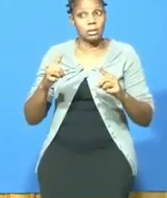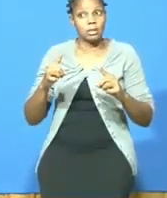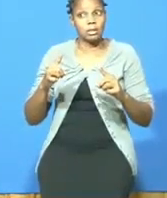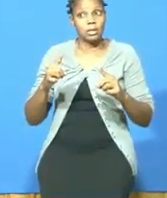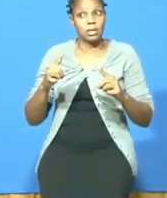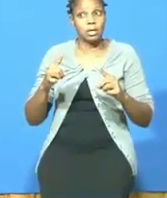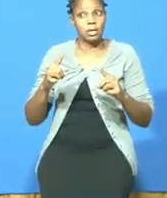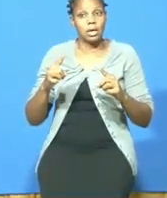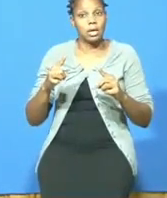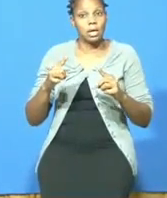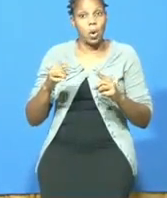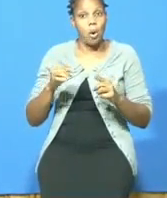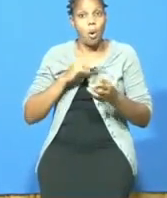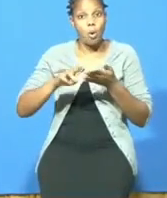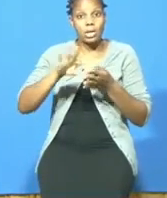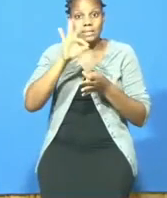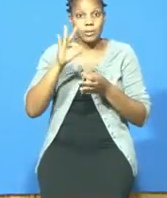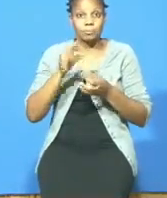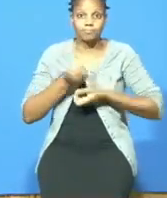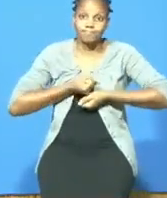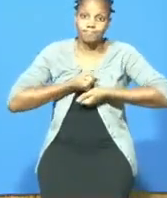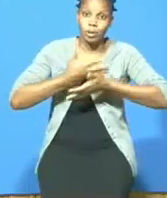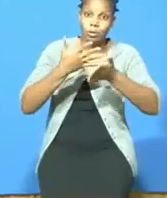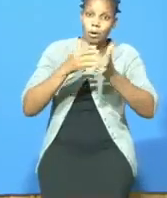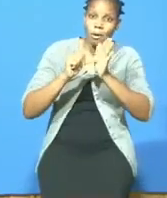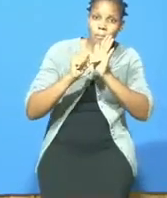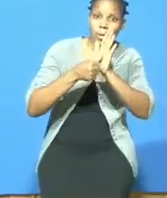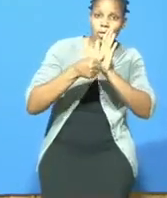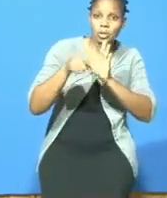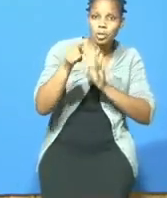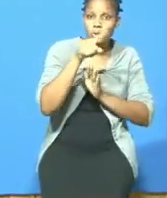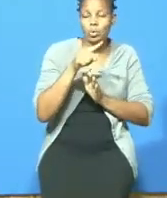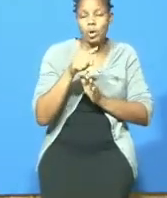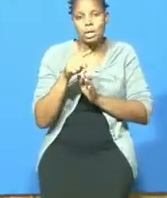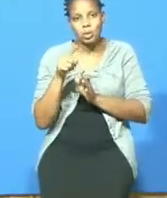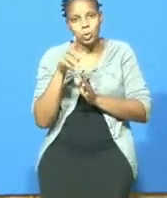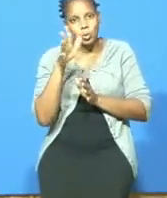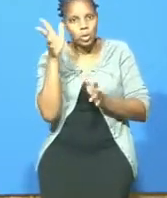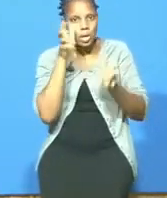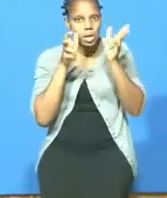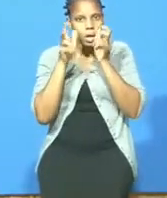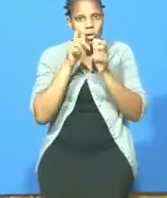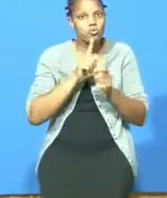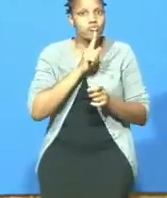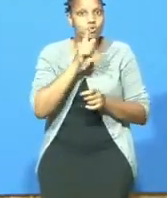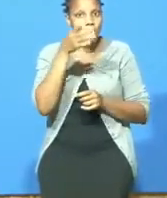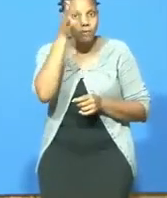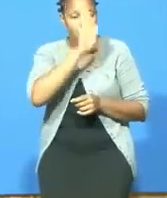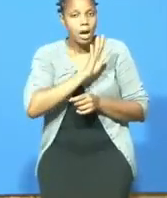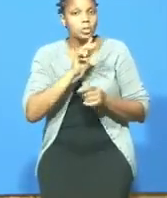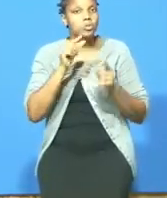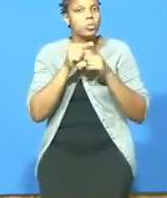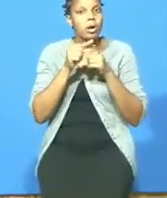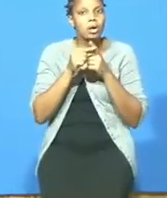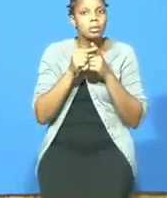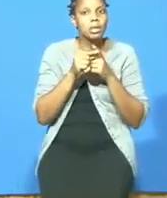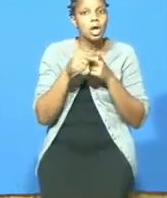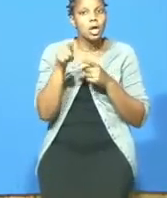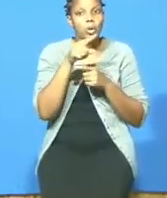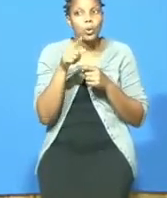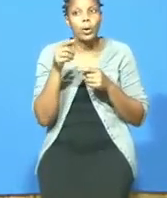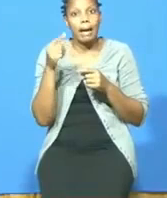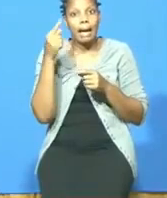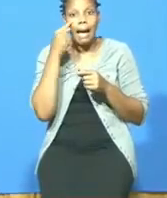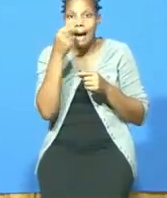Spirit talk to you. It's as the truth of God's word come to your heart. It's as your eyes